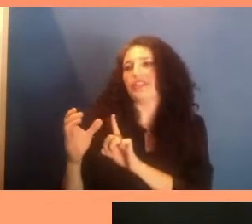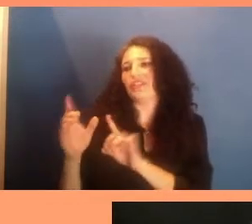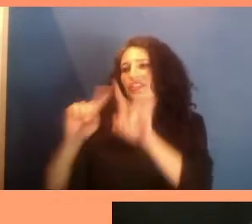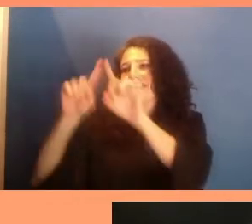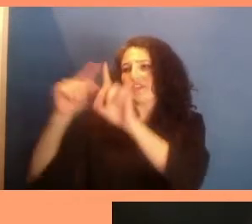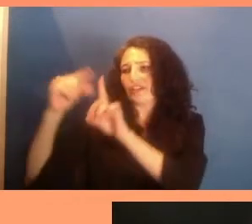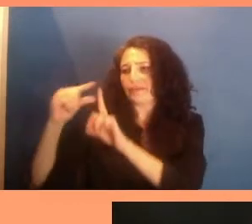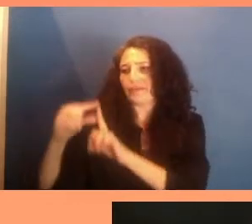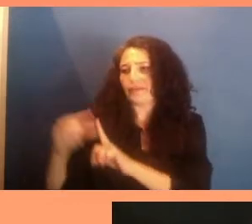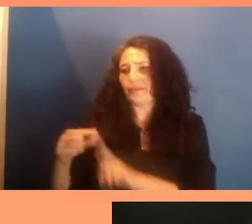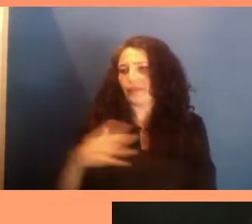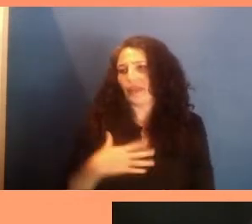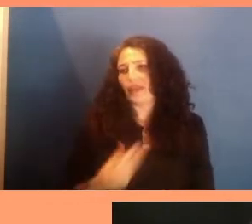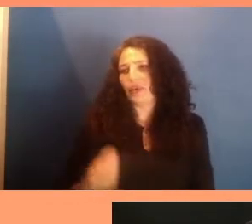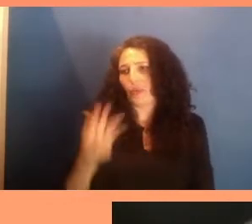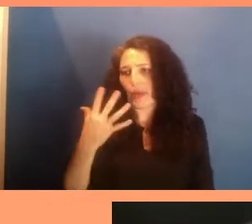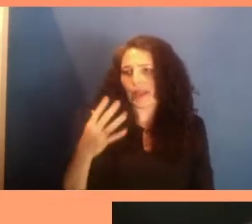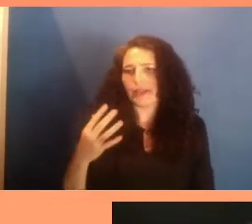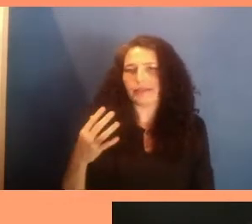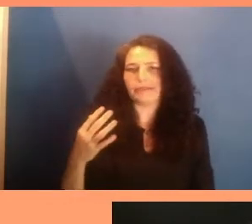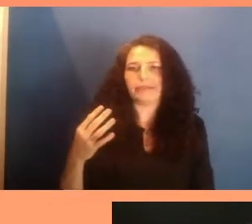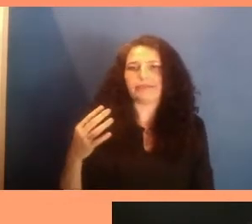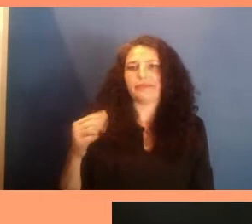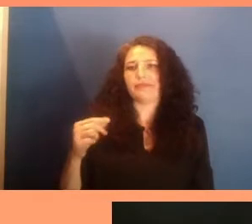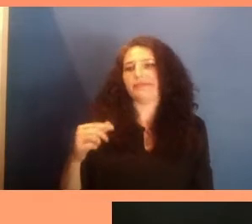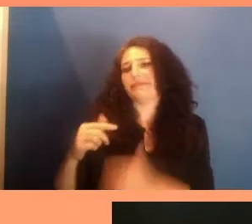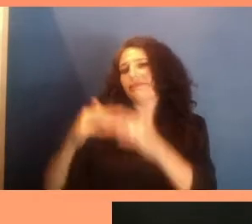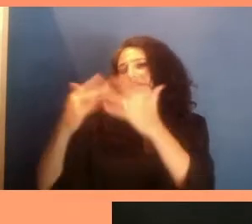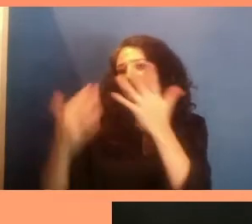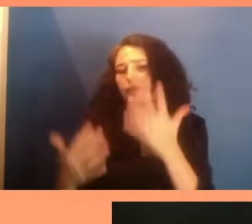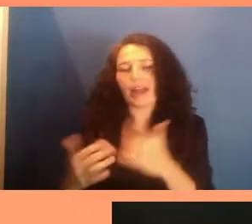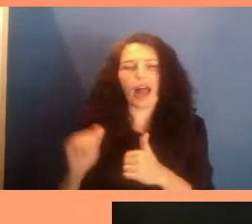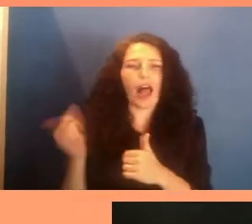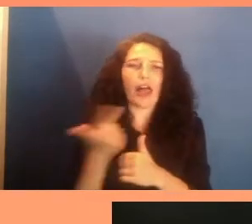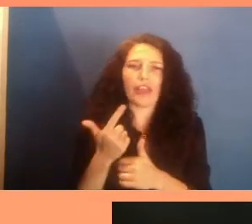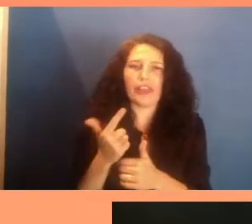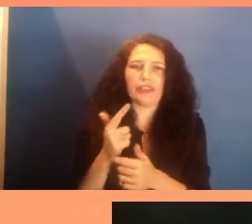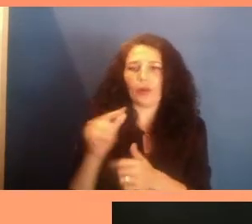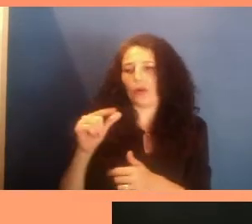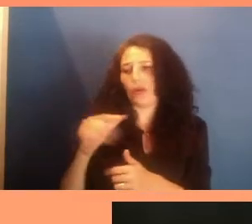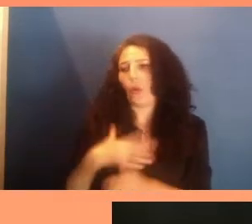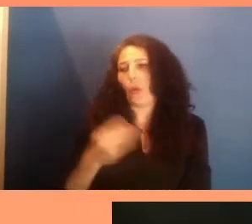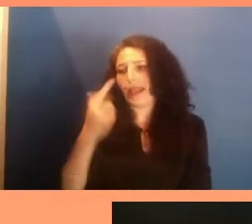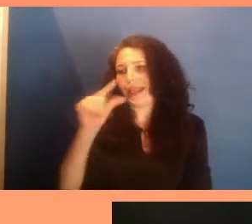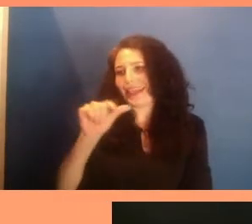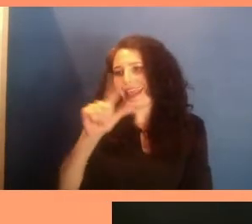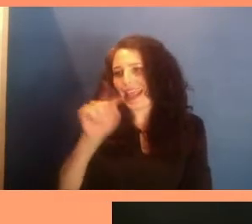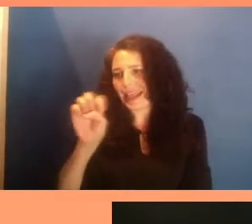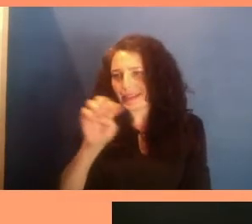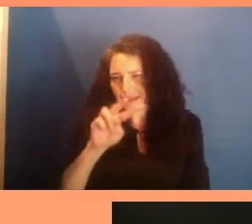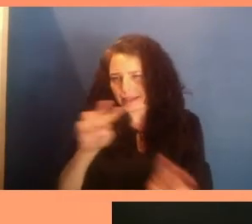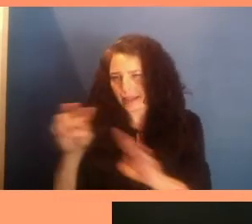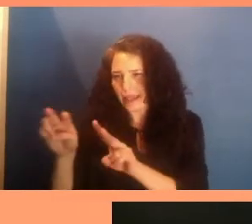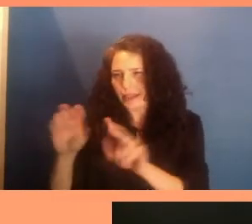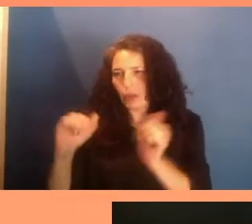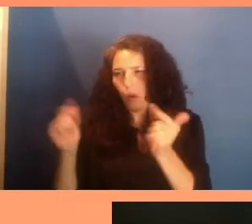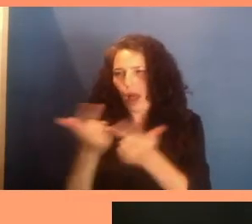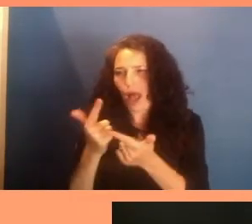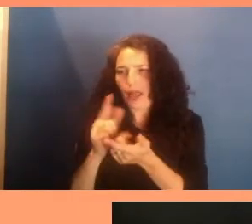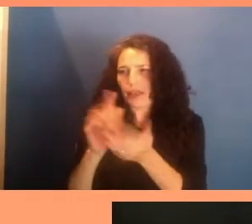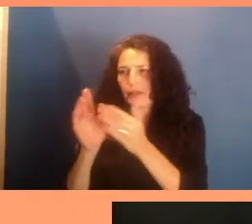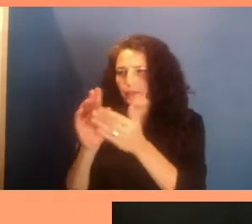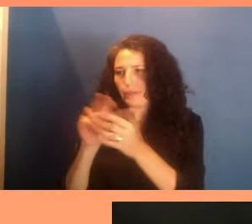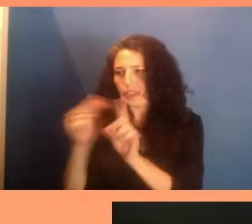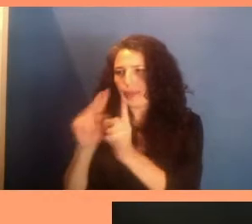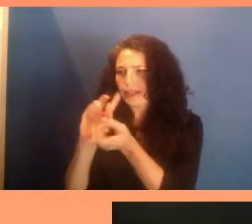white gaze, so on and so forth. So as the industry sort of shifts and we have a lot more people of color in the field